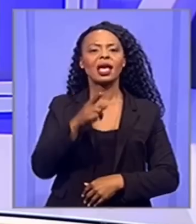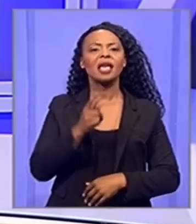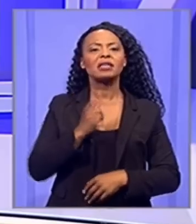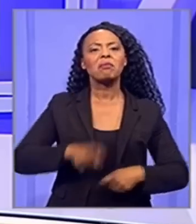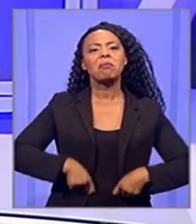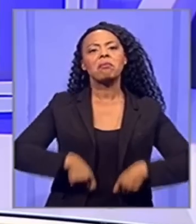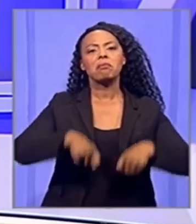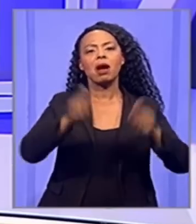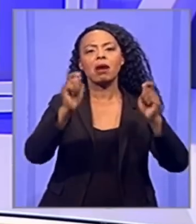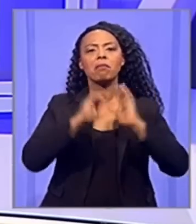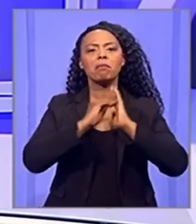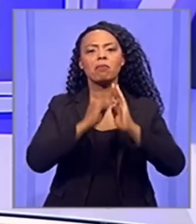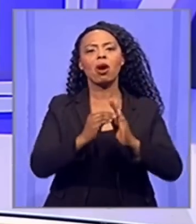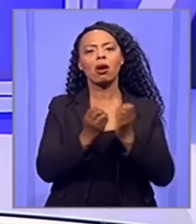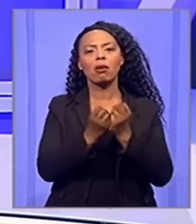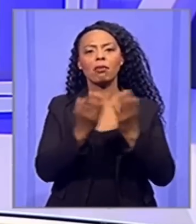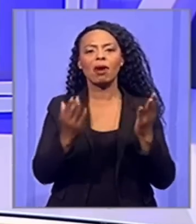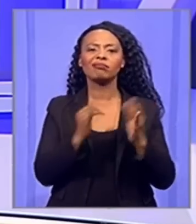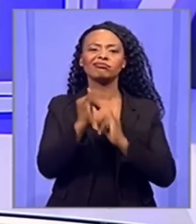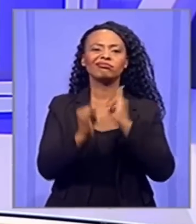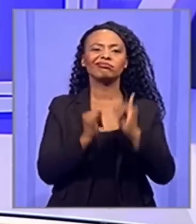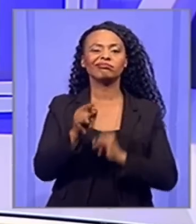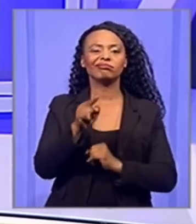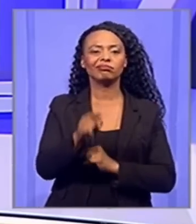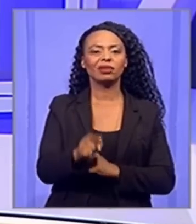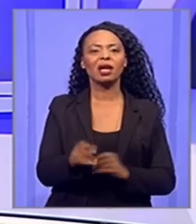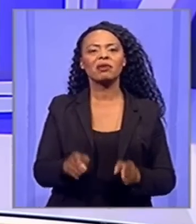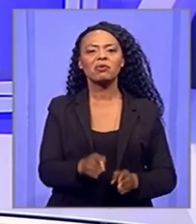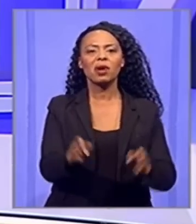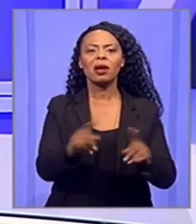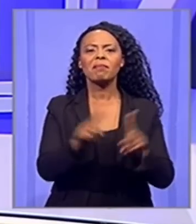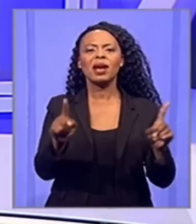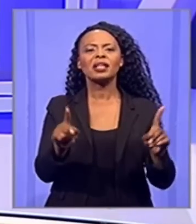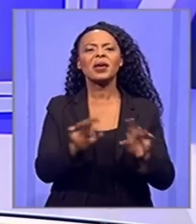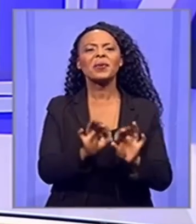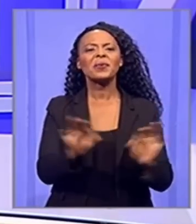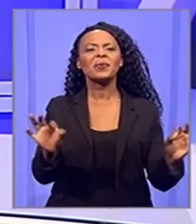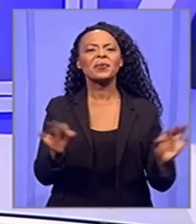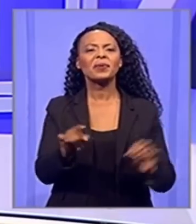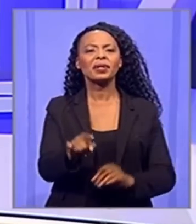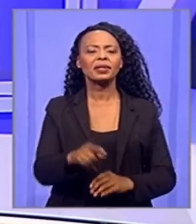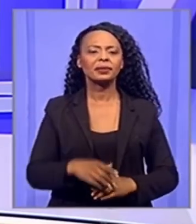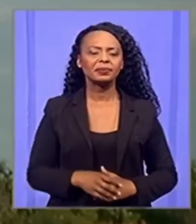diranta di le dimilione di le 11 mo tseleng e seng gone.